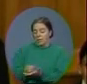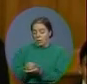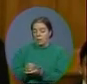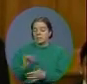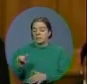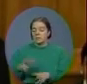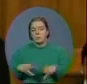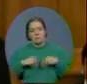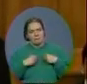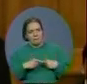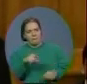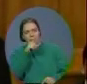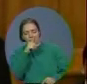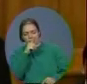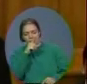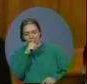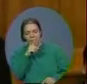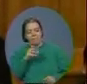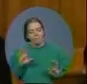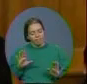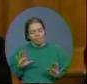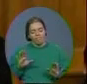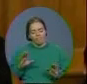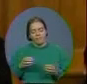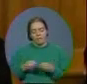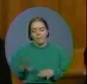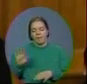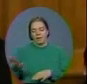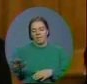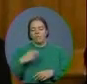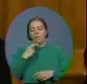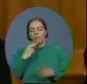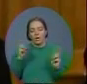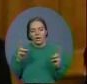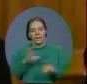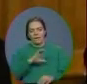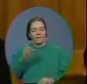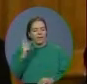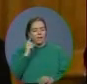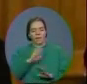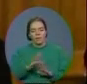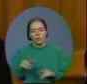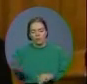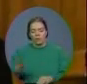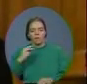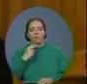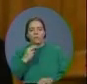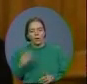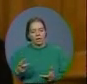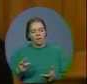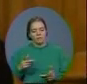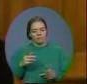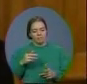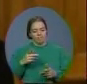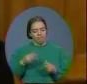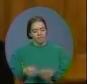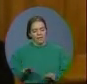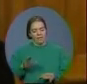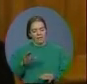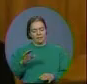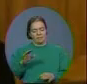lose your voice. Canada loses your voice. Canada loses Canada's voice. When will the Prime Minister start acting